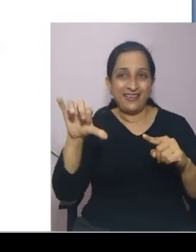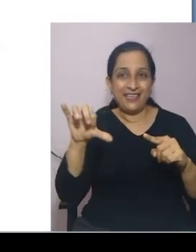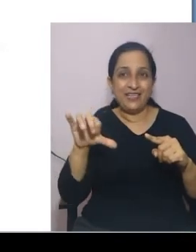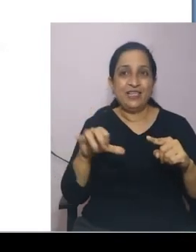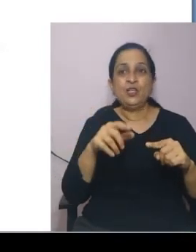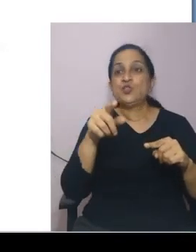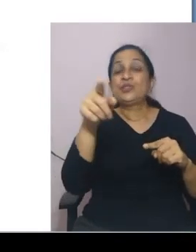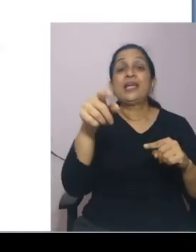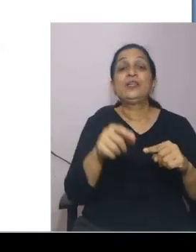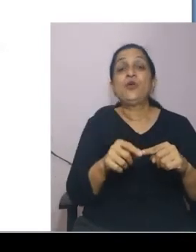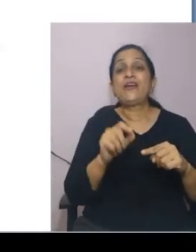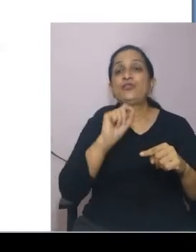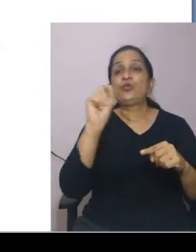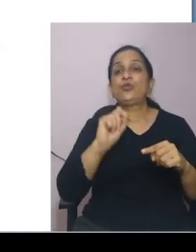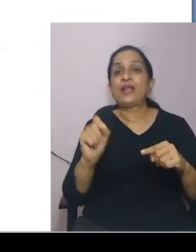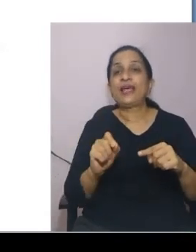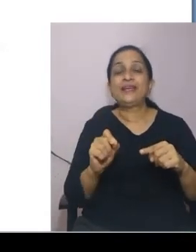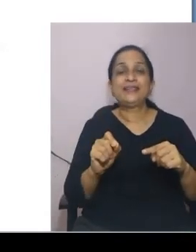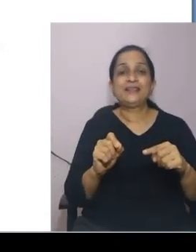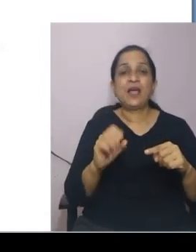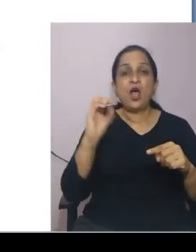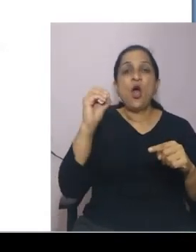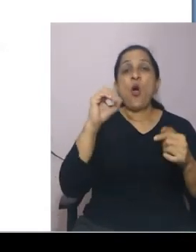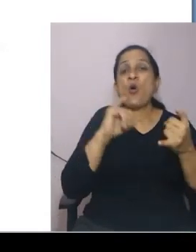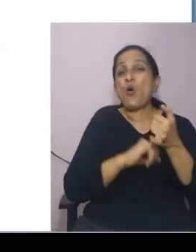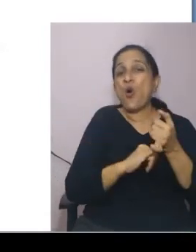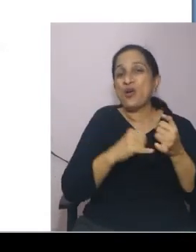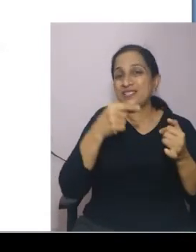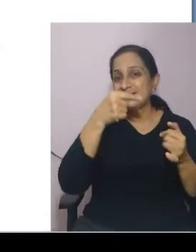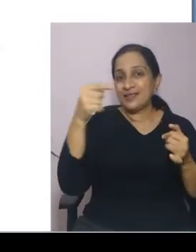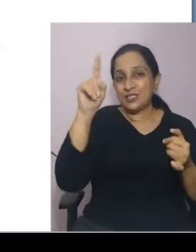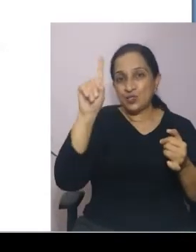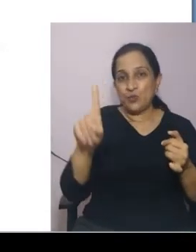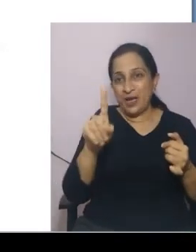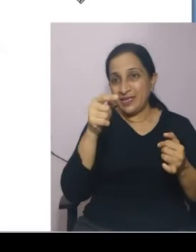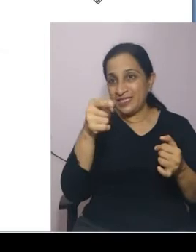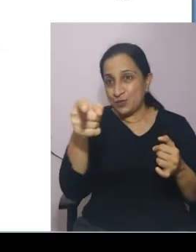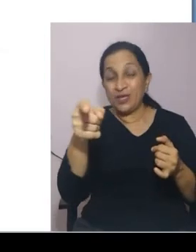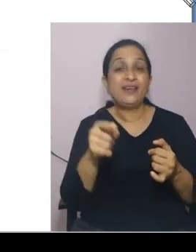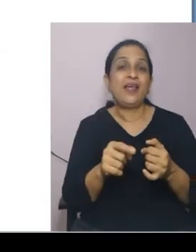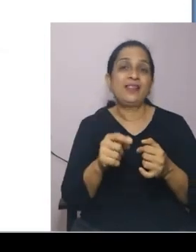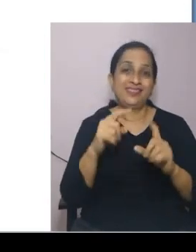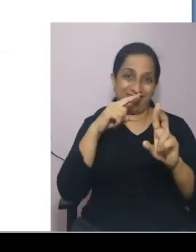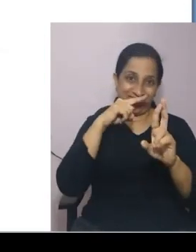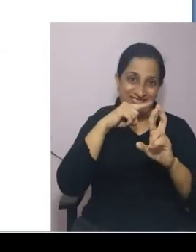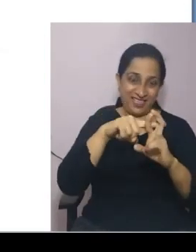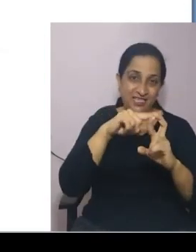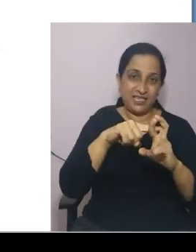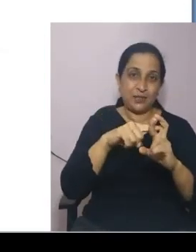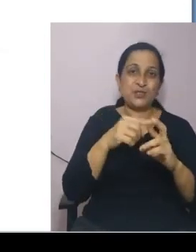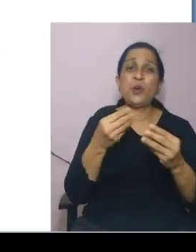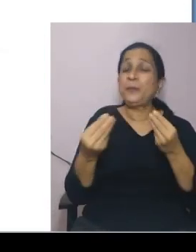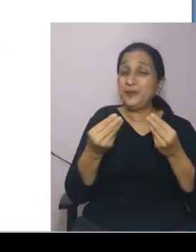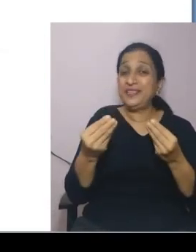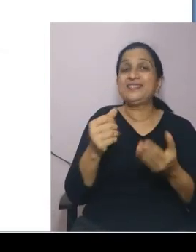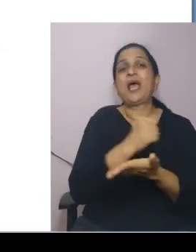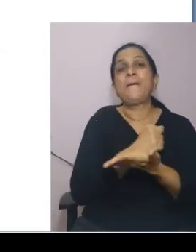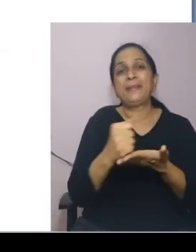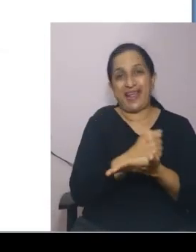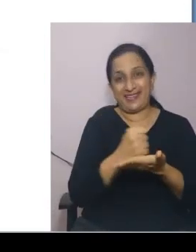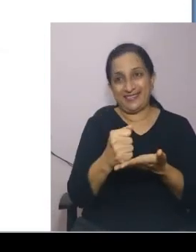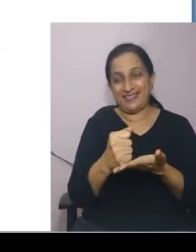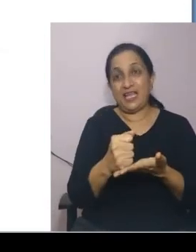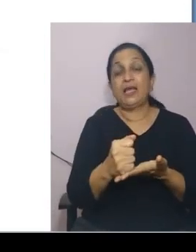then it will be inverse of that. You must practice this couple of times, then you will easily be able to understand the concept. It is very, very